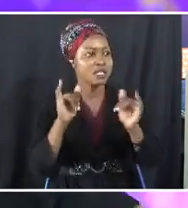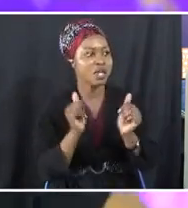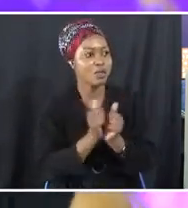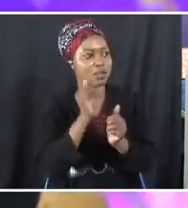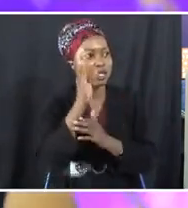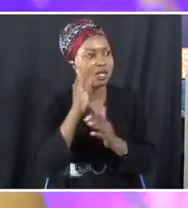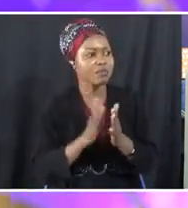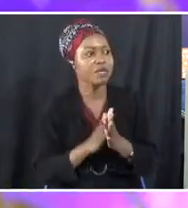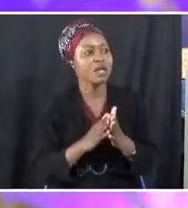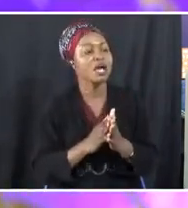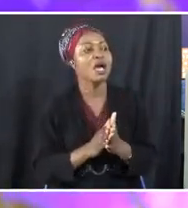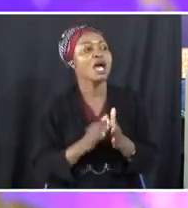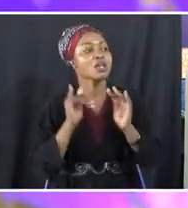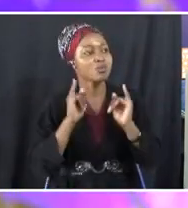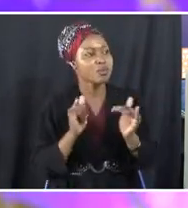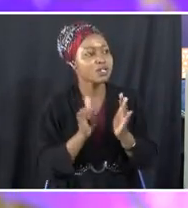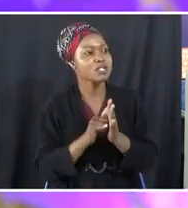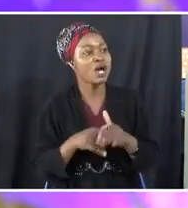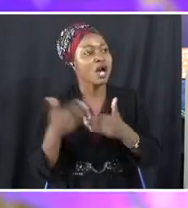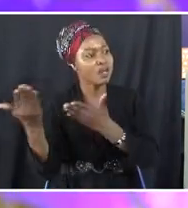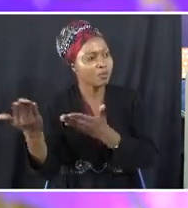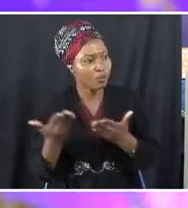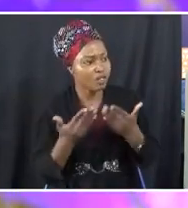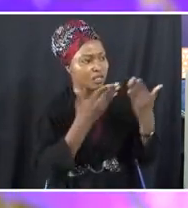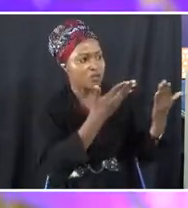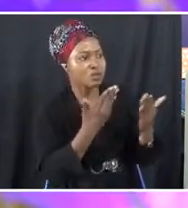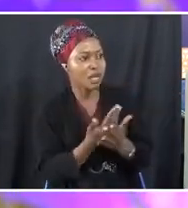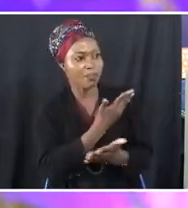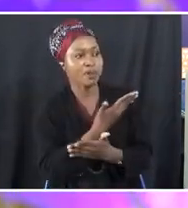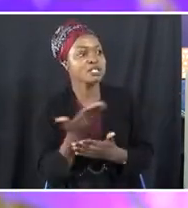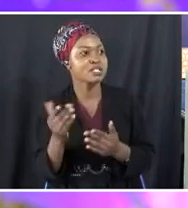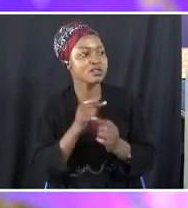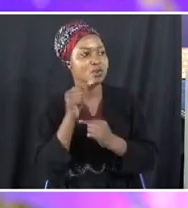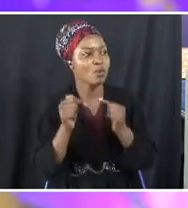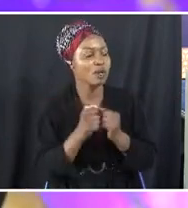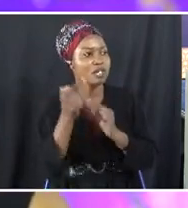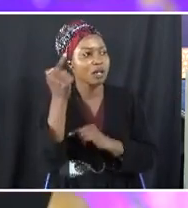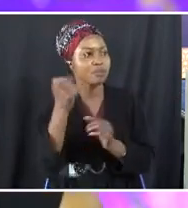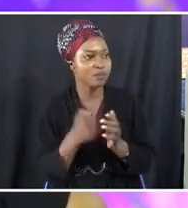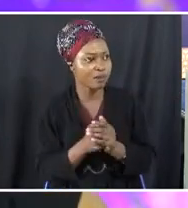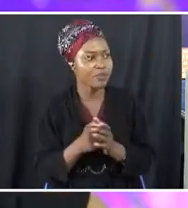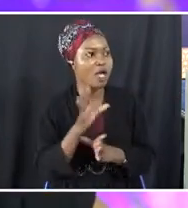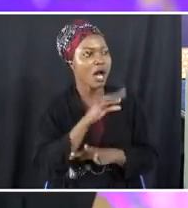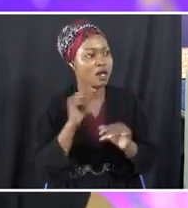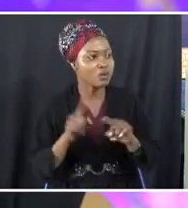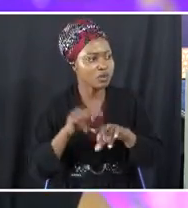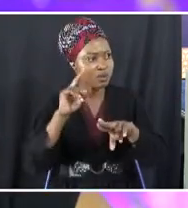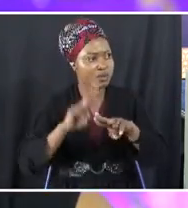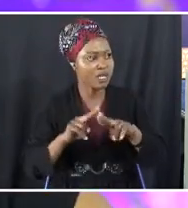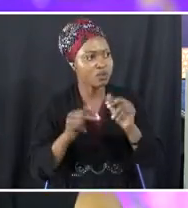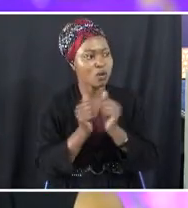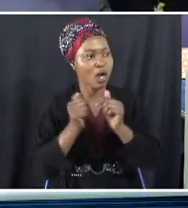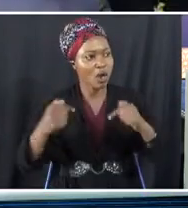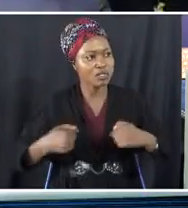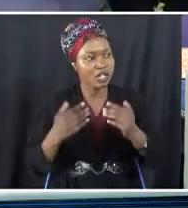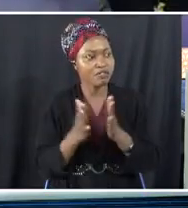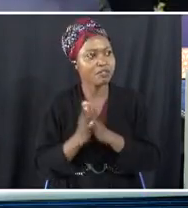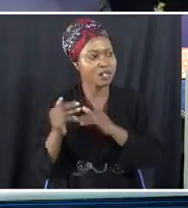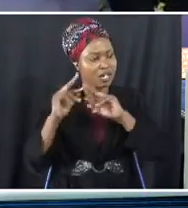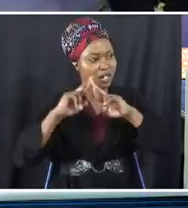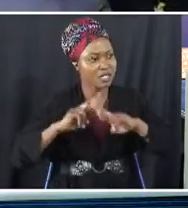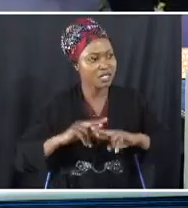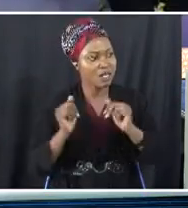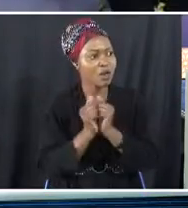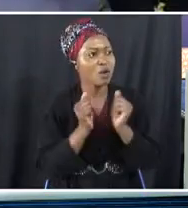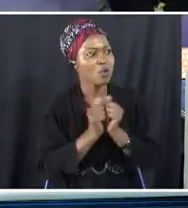him and being ushered into his presence when he comes again. As you sit with yourself, wrestling with